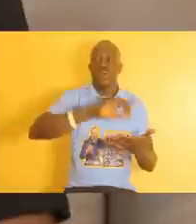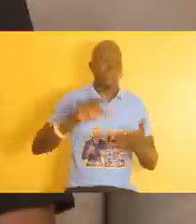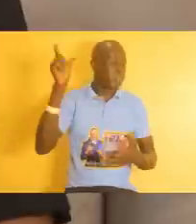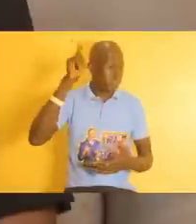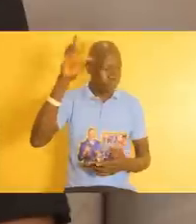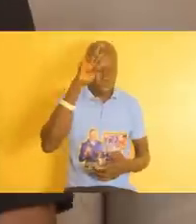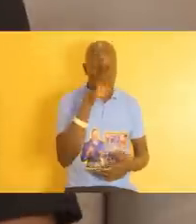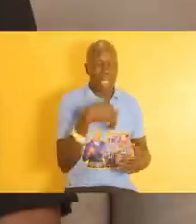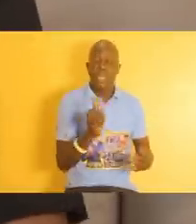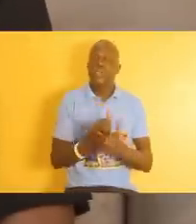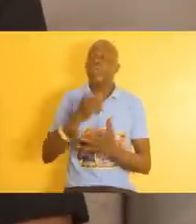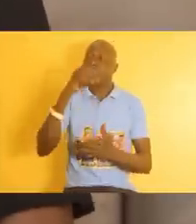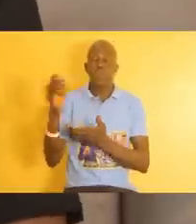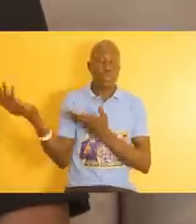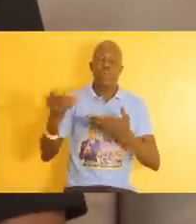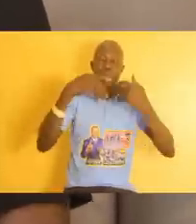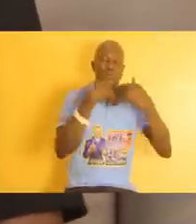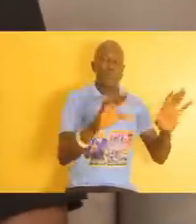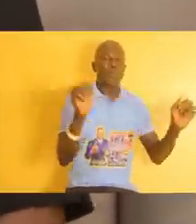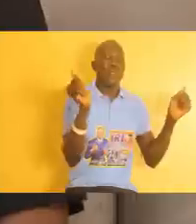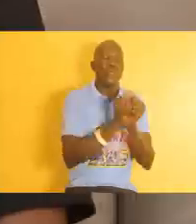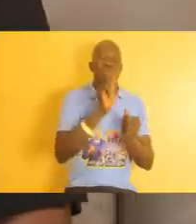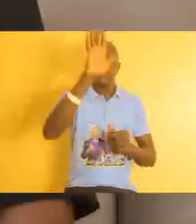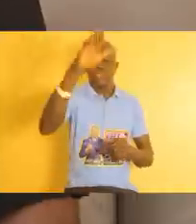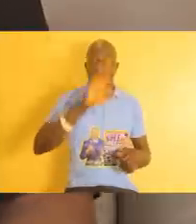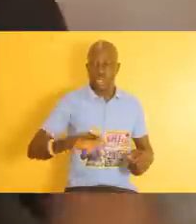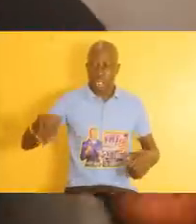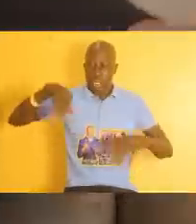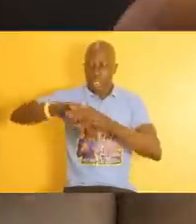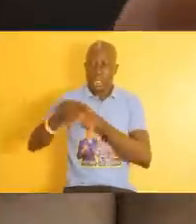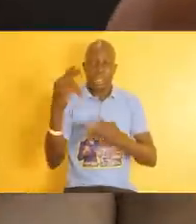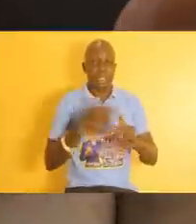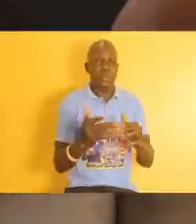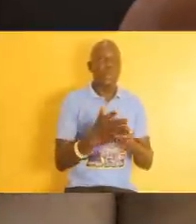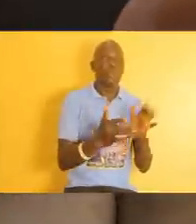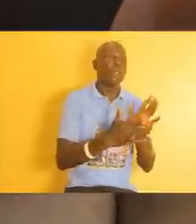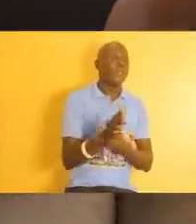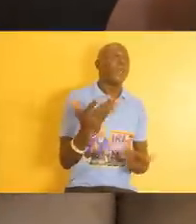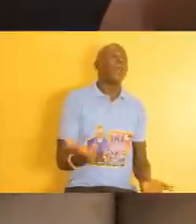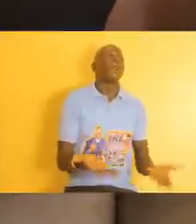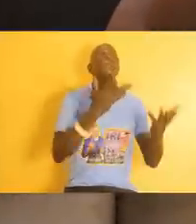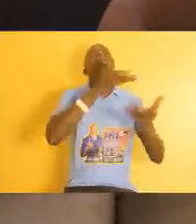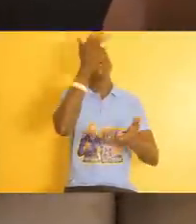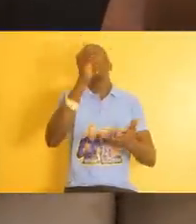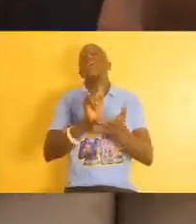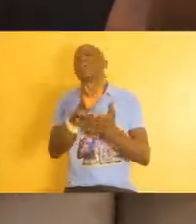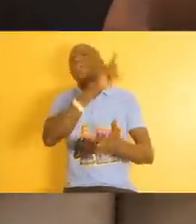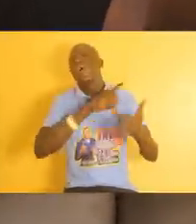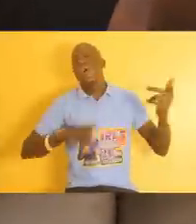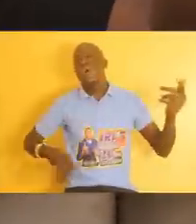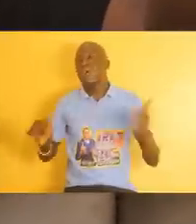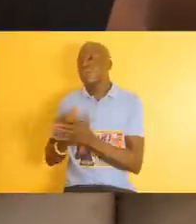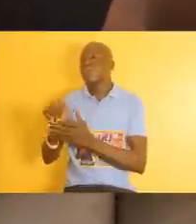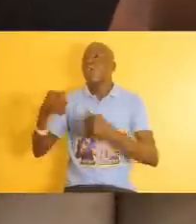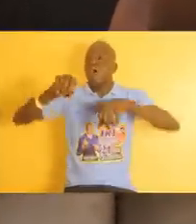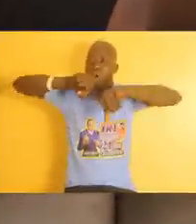mi sa o gbodo botomo tomo you must be free with Jesus eni arabida en na wo bayi lift up your hands Olorun o